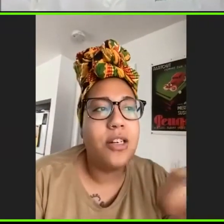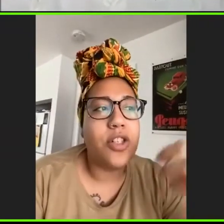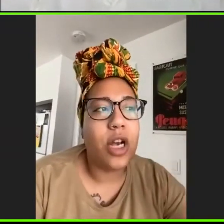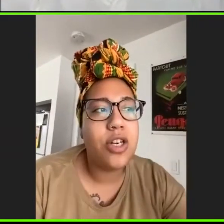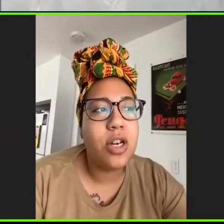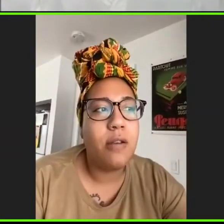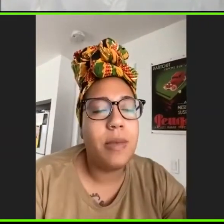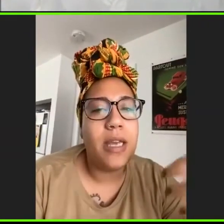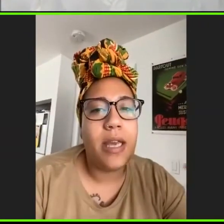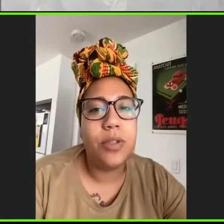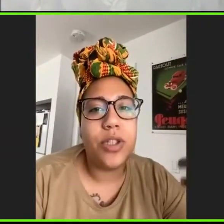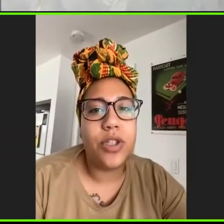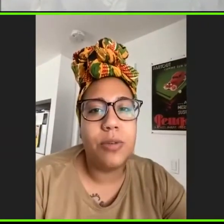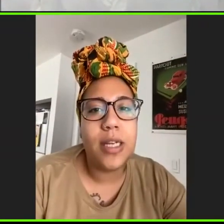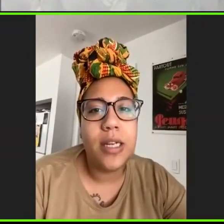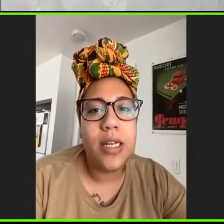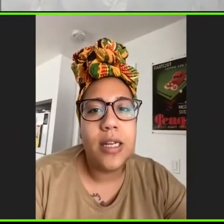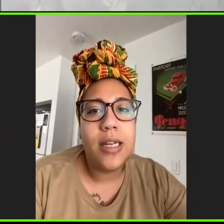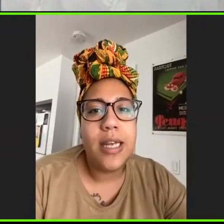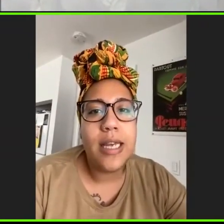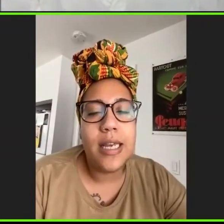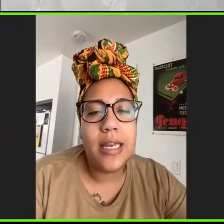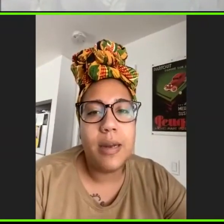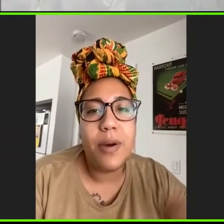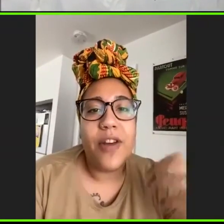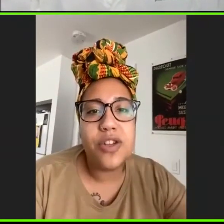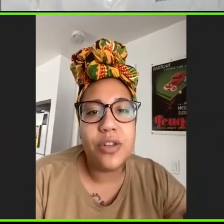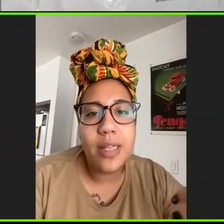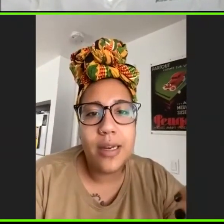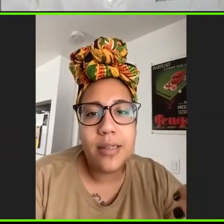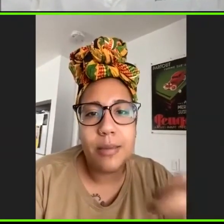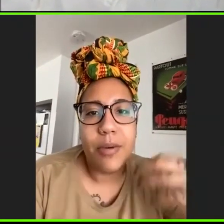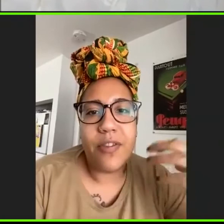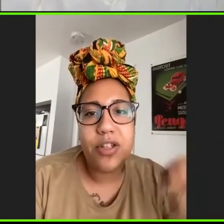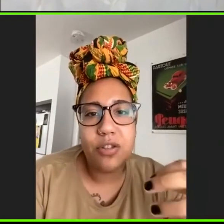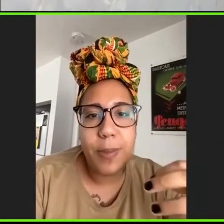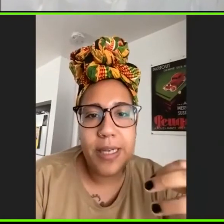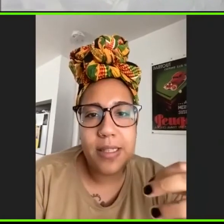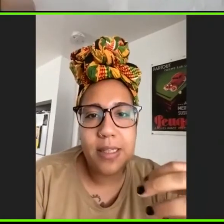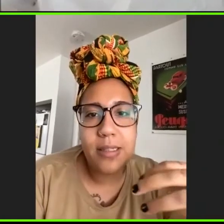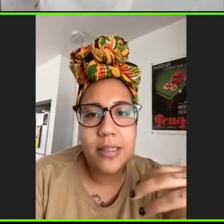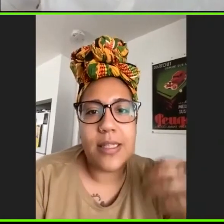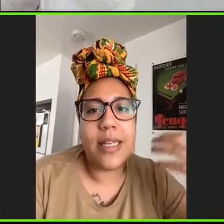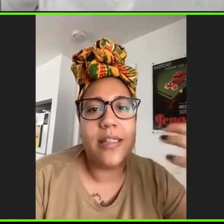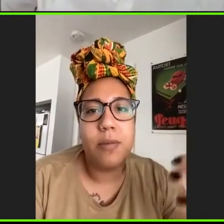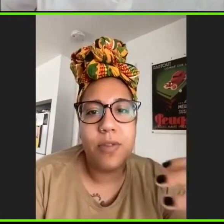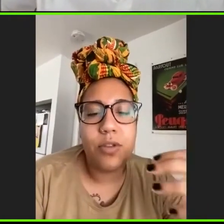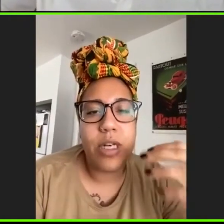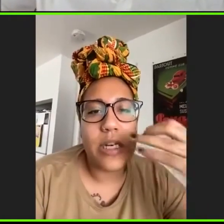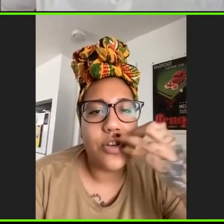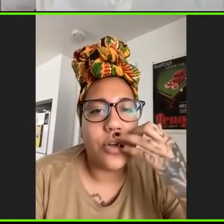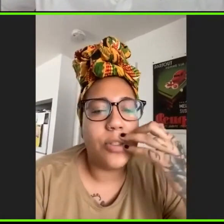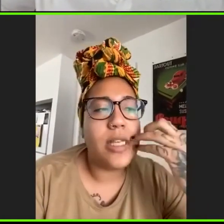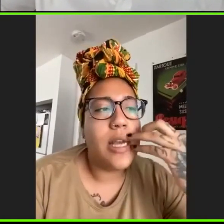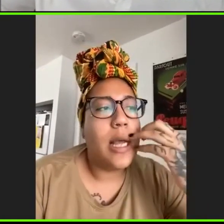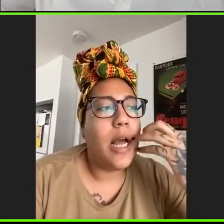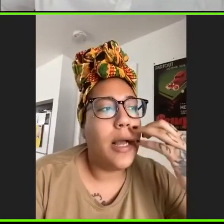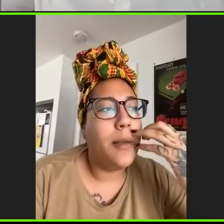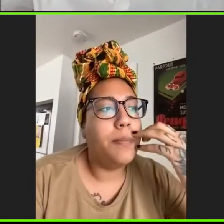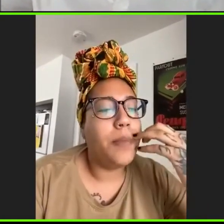adding that structure of being able to do it in professional settings and professional spaces to get some of those